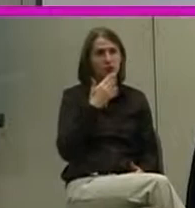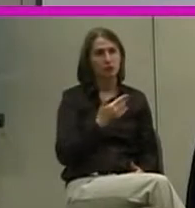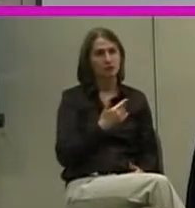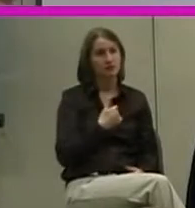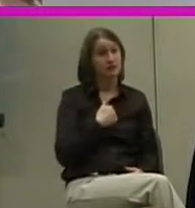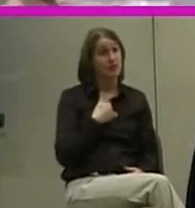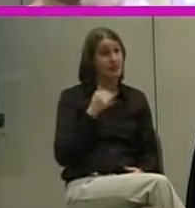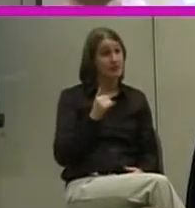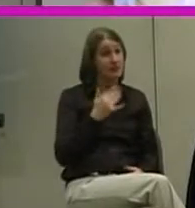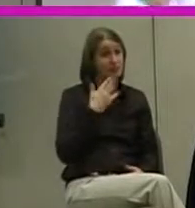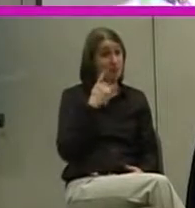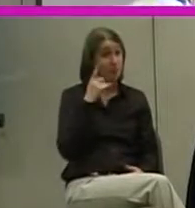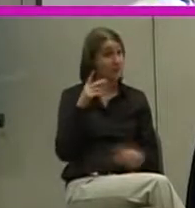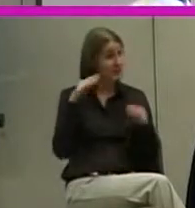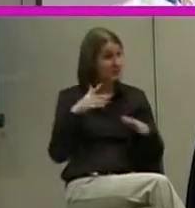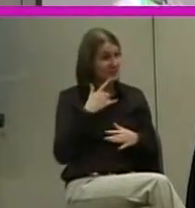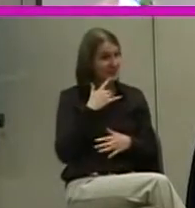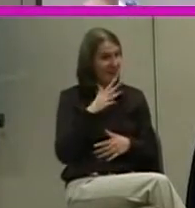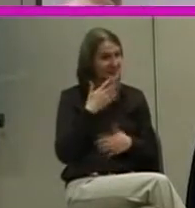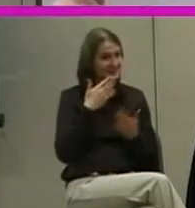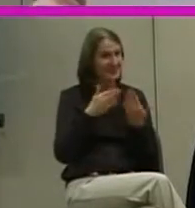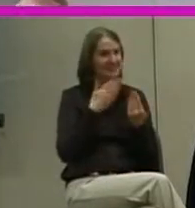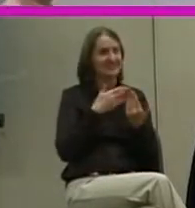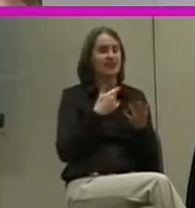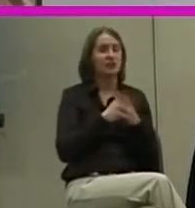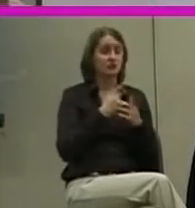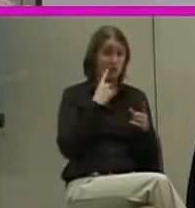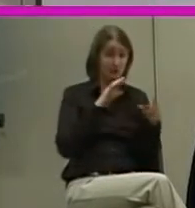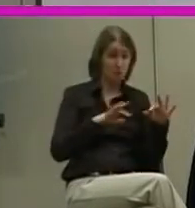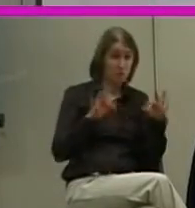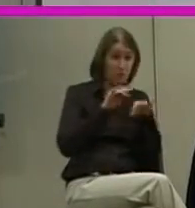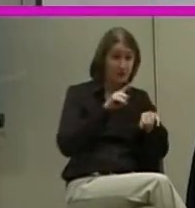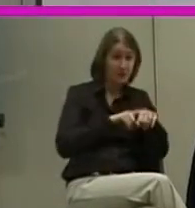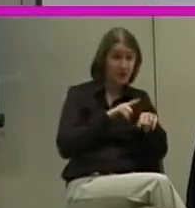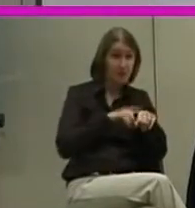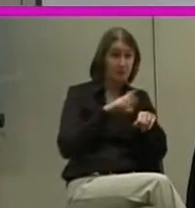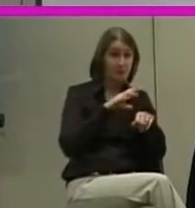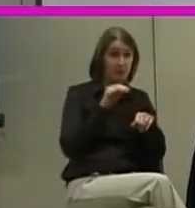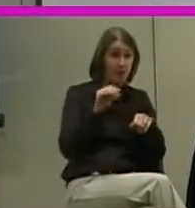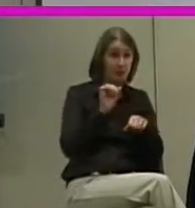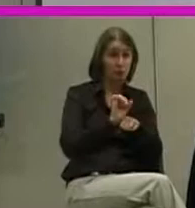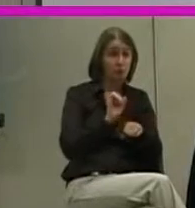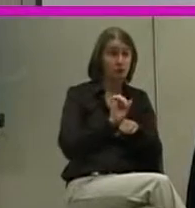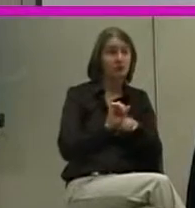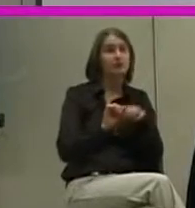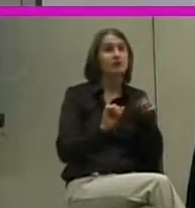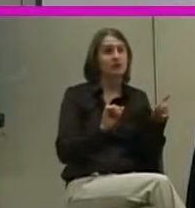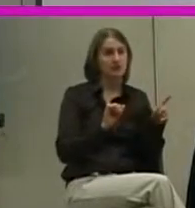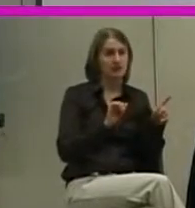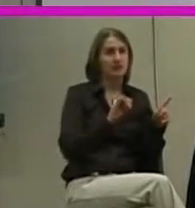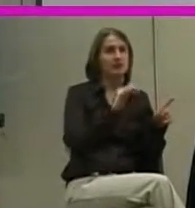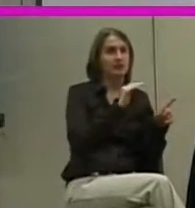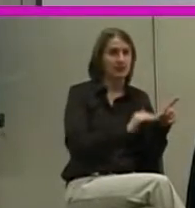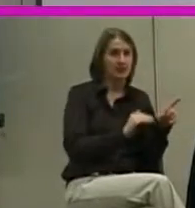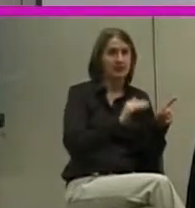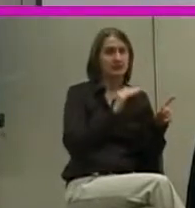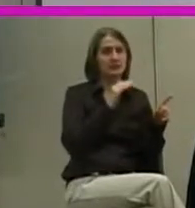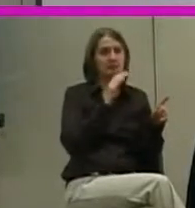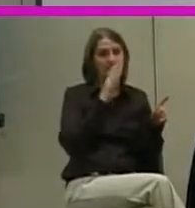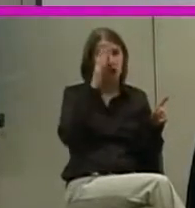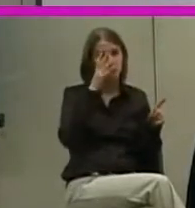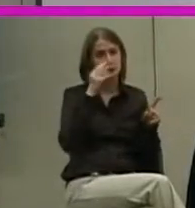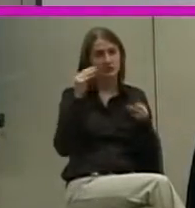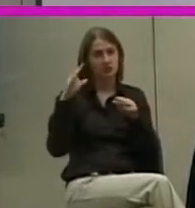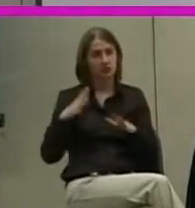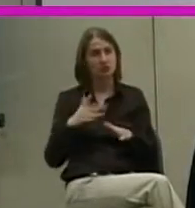easy. Do you think this is worth the time and effort? And again, kids, parents, and teachers all said generally they thought this